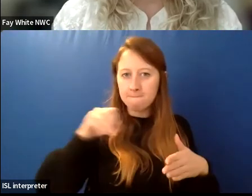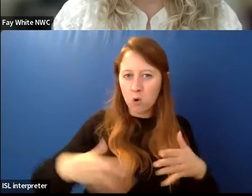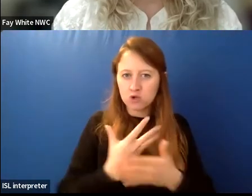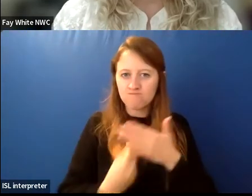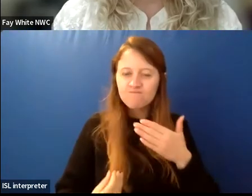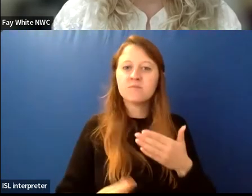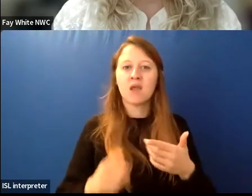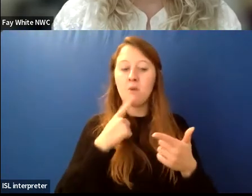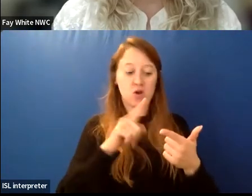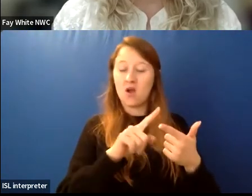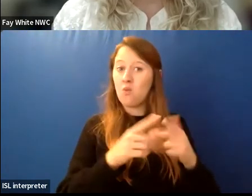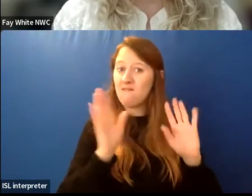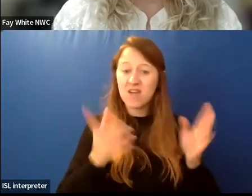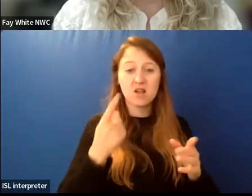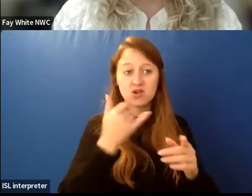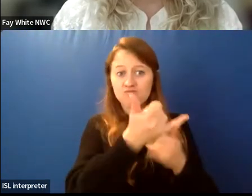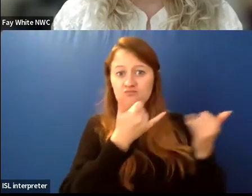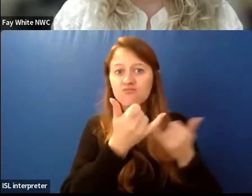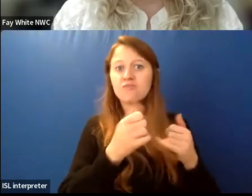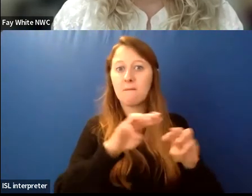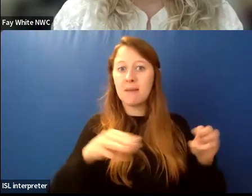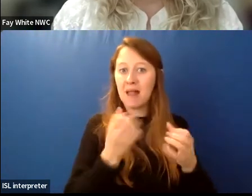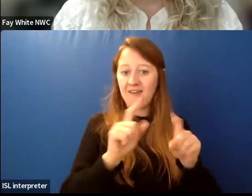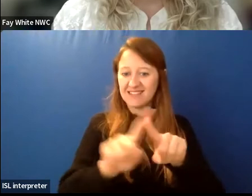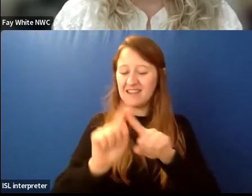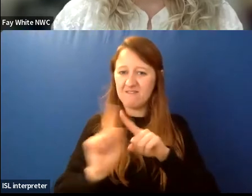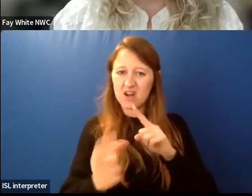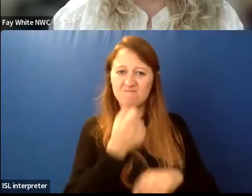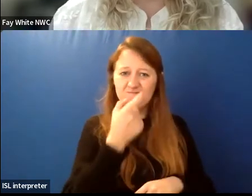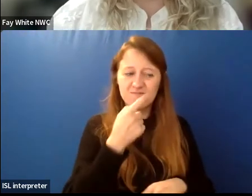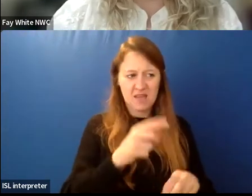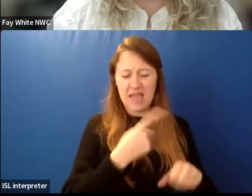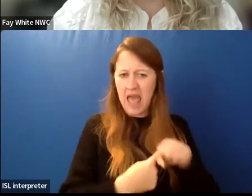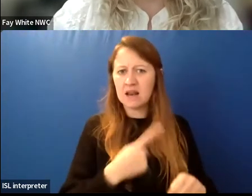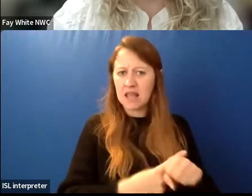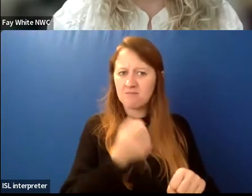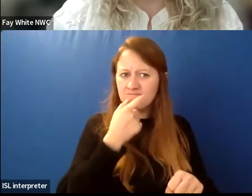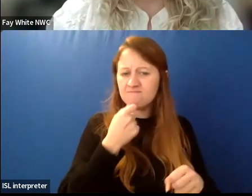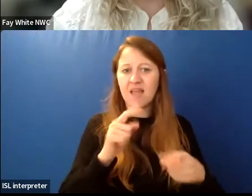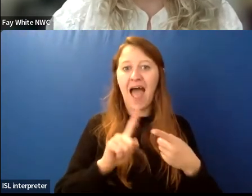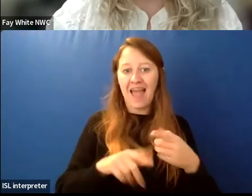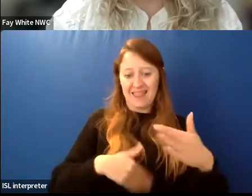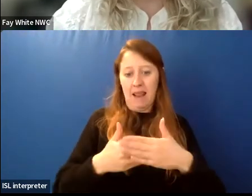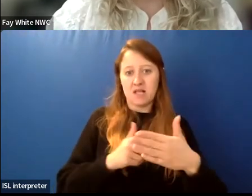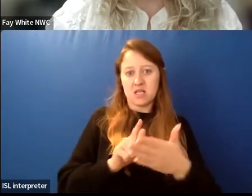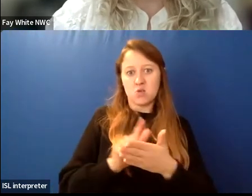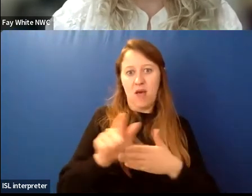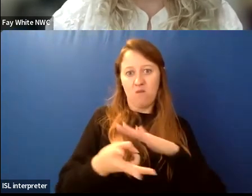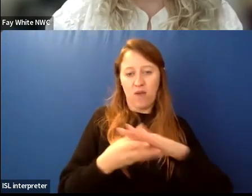of pills or people who've had pills and have then been pushed over the limit when those don't work and they're sent abroad.